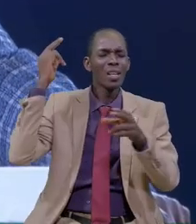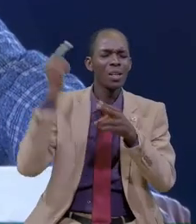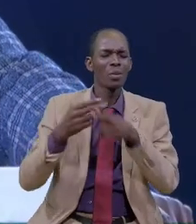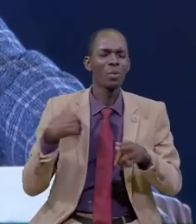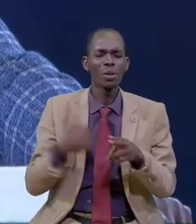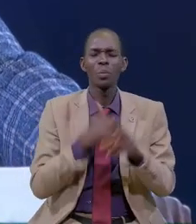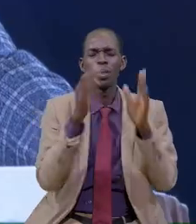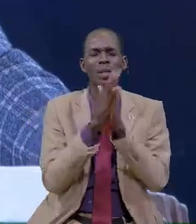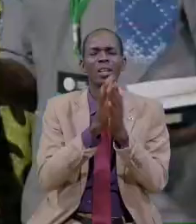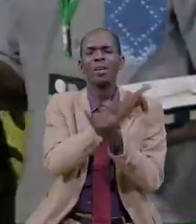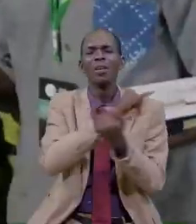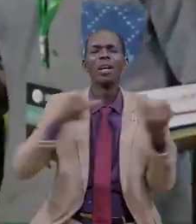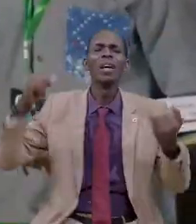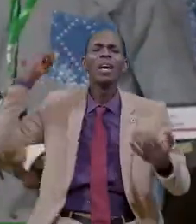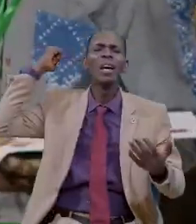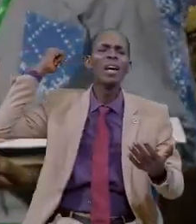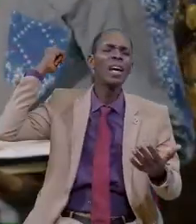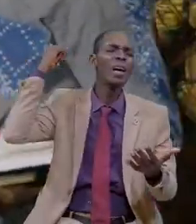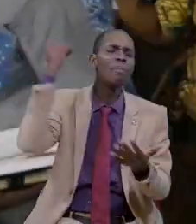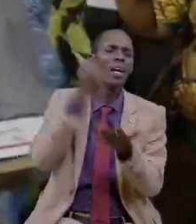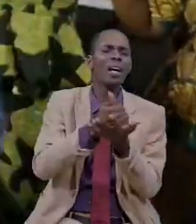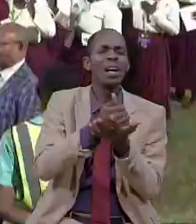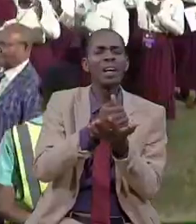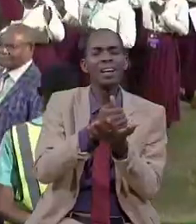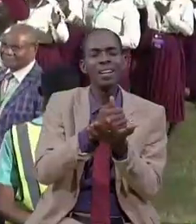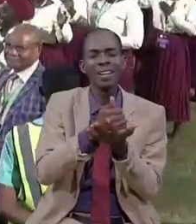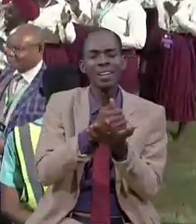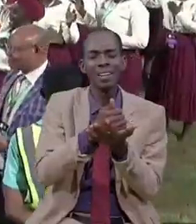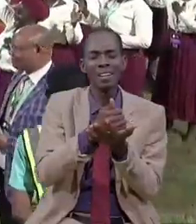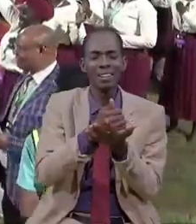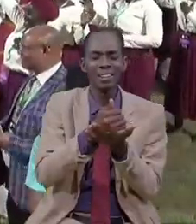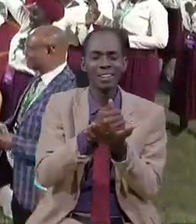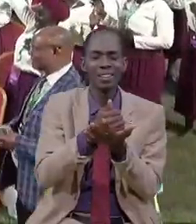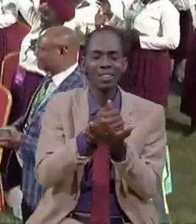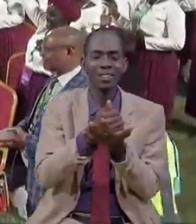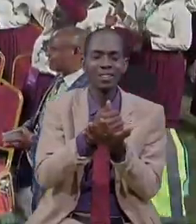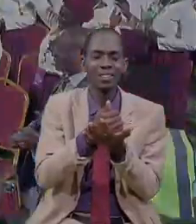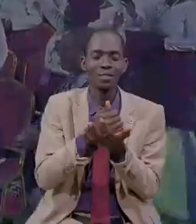we pray. Au nom de Jésus, nous prions.